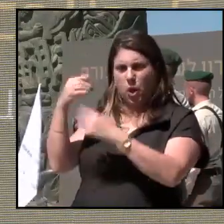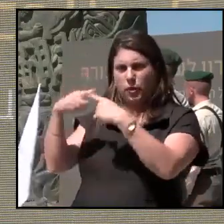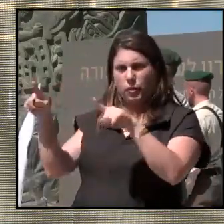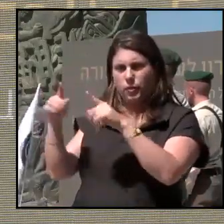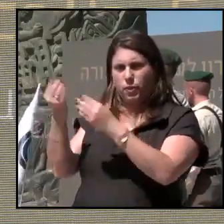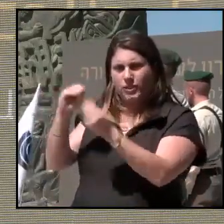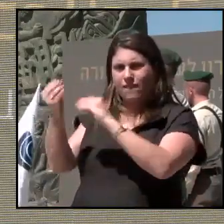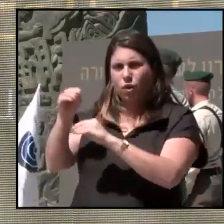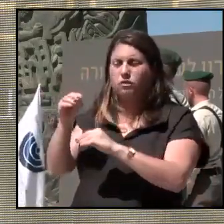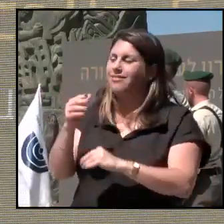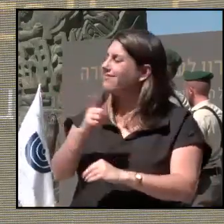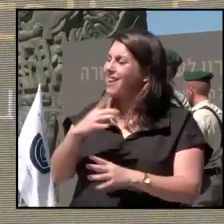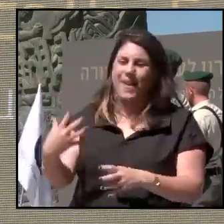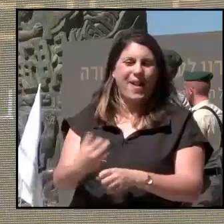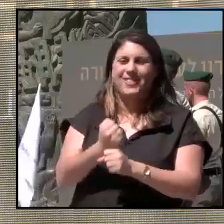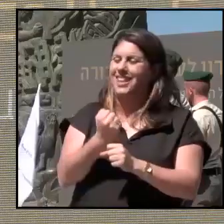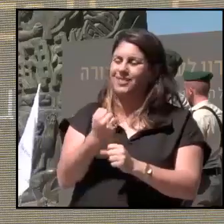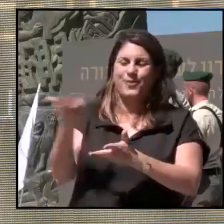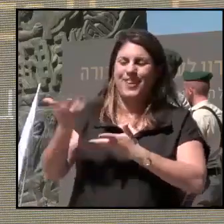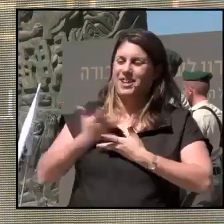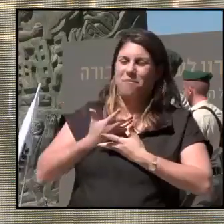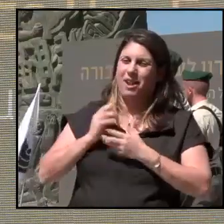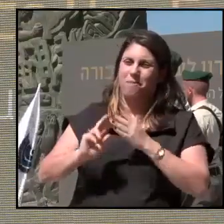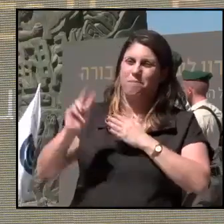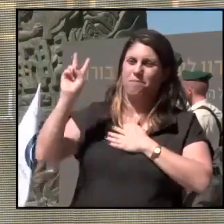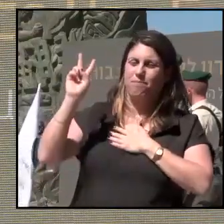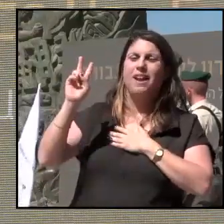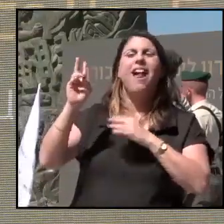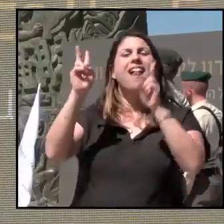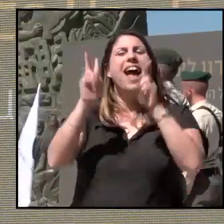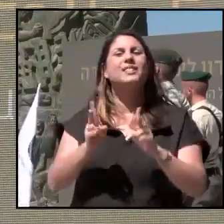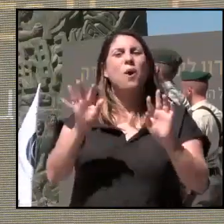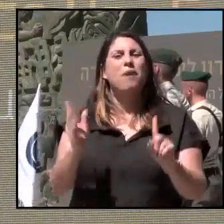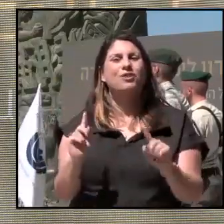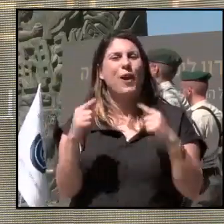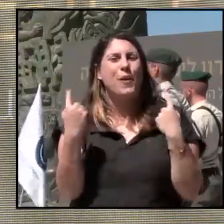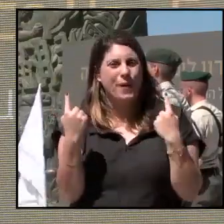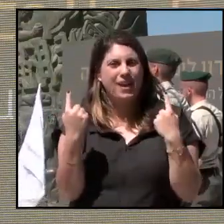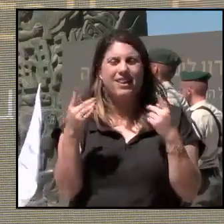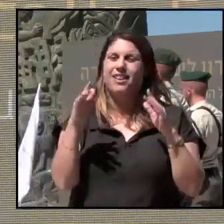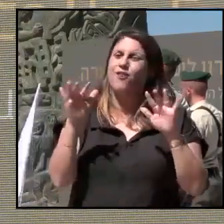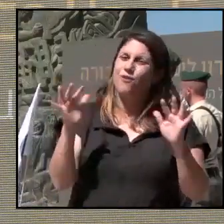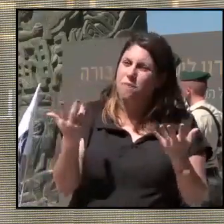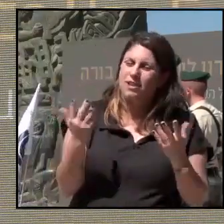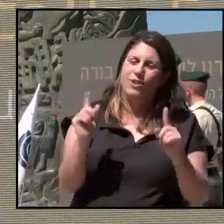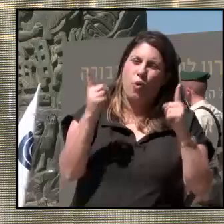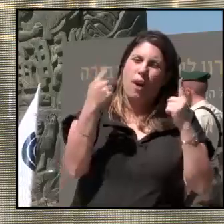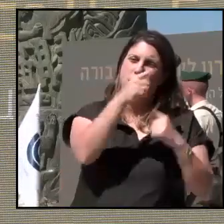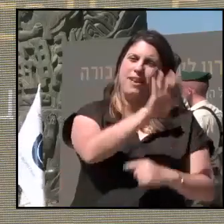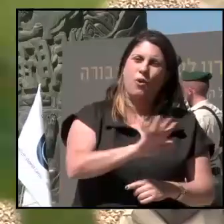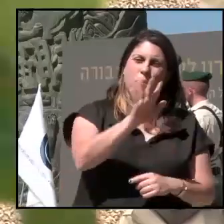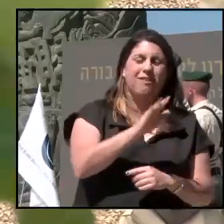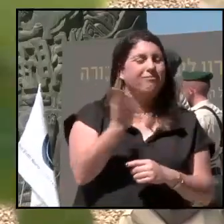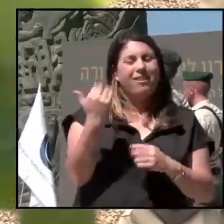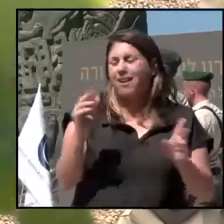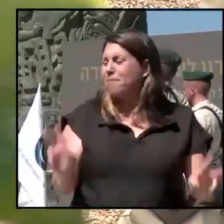not extract any commitment to stop what was happening and what was gaining momentum. It was